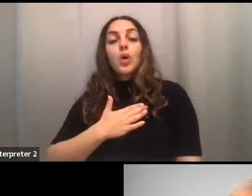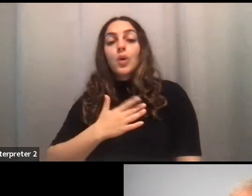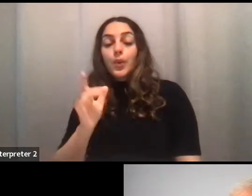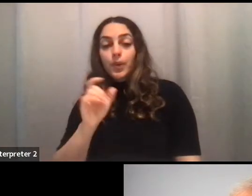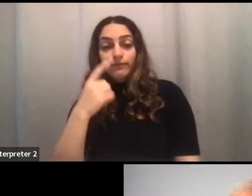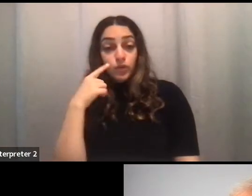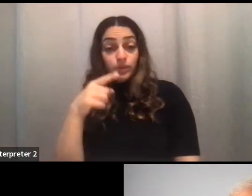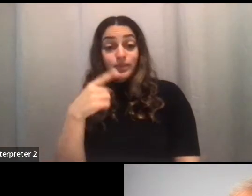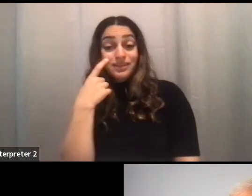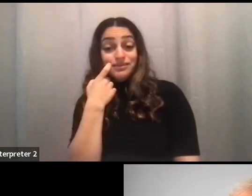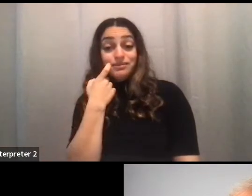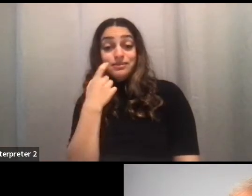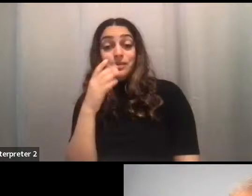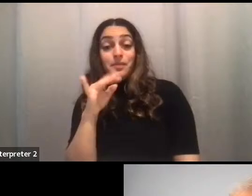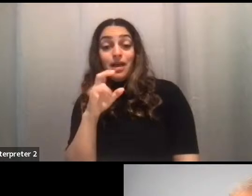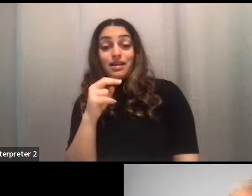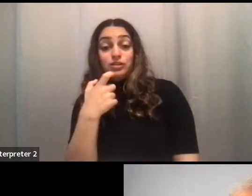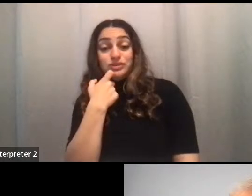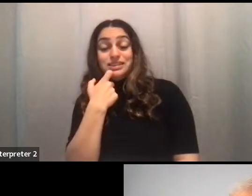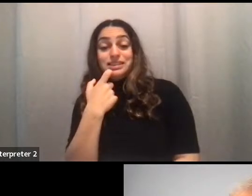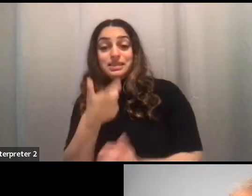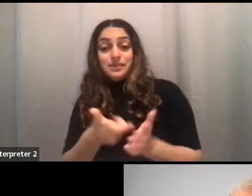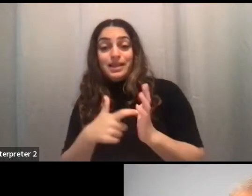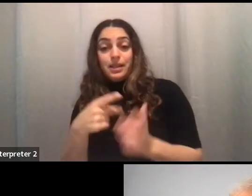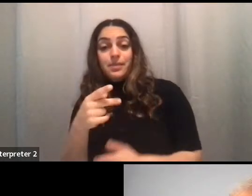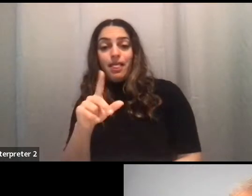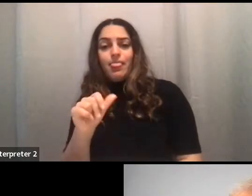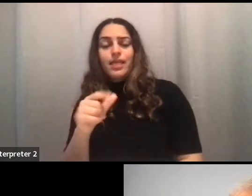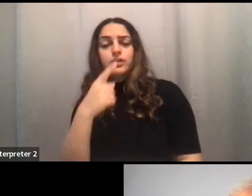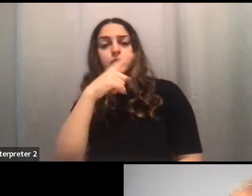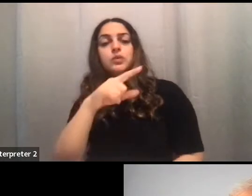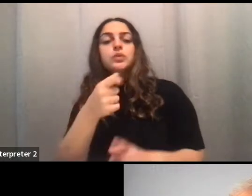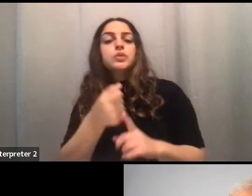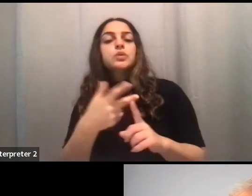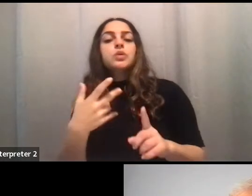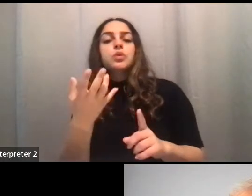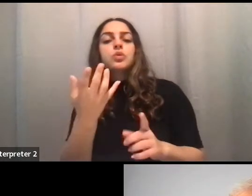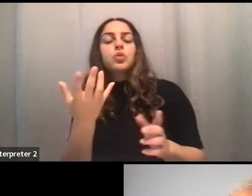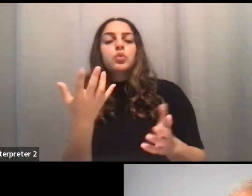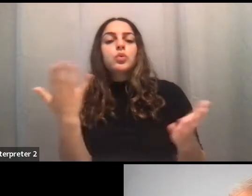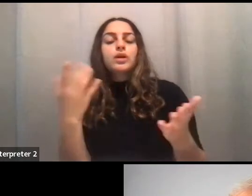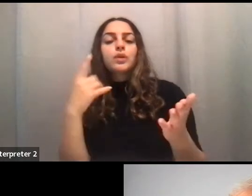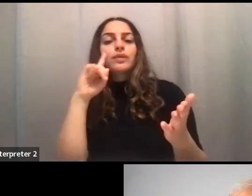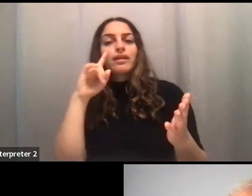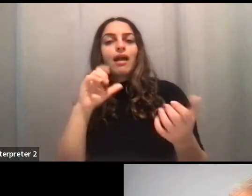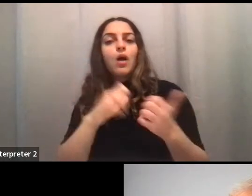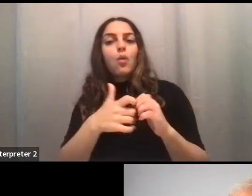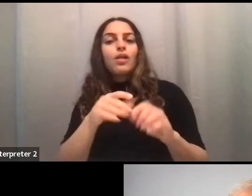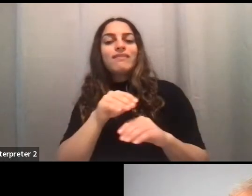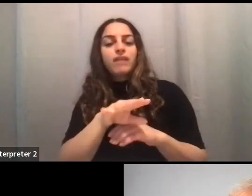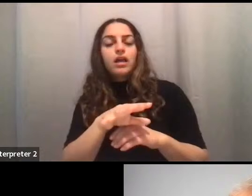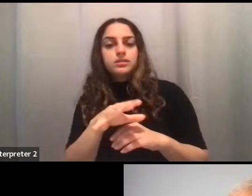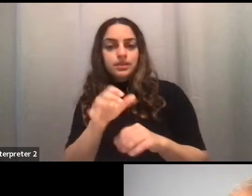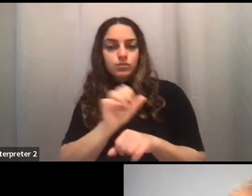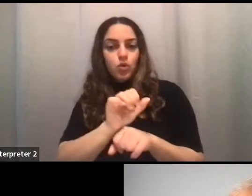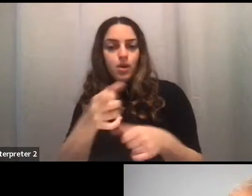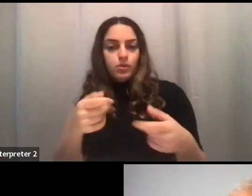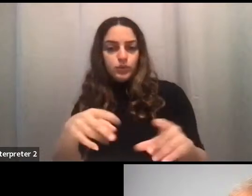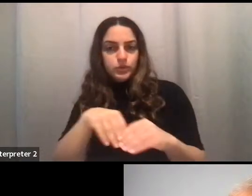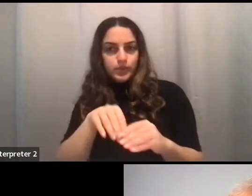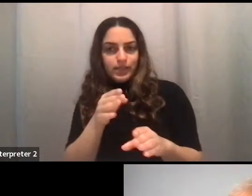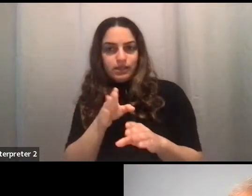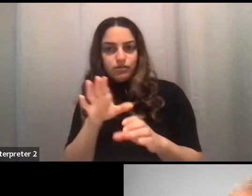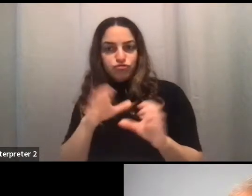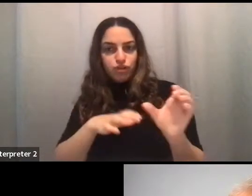biden recently mandated the plas can you explain what effect you think this order will have on the employment opportunities in construction uh